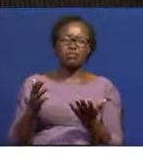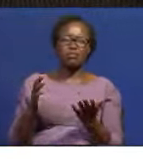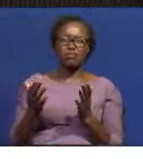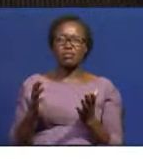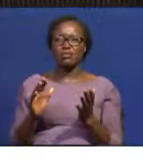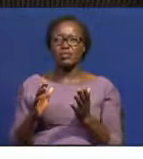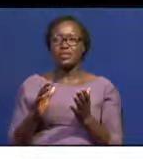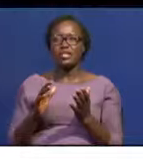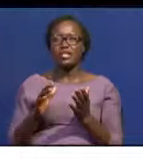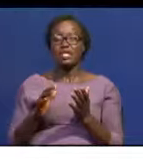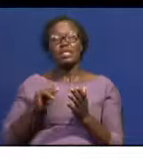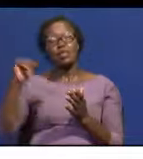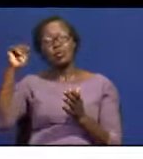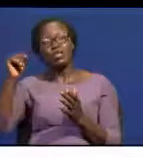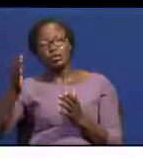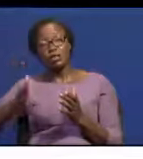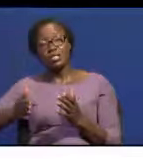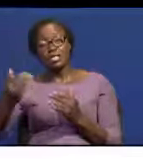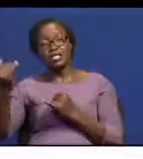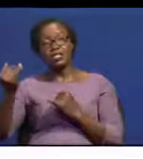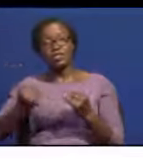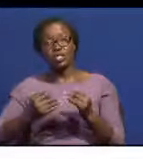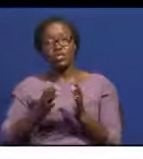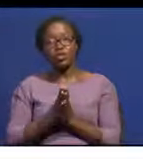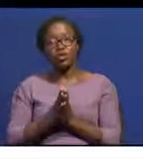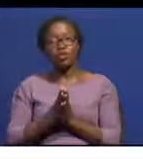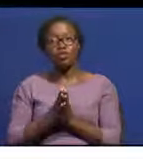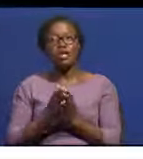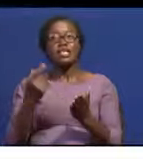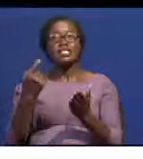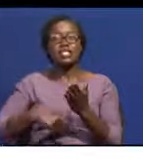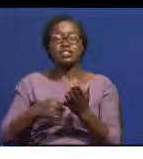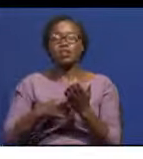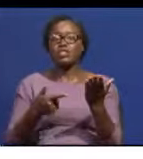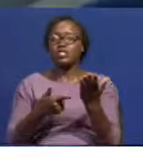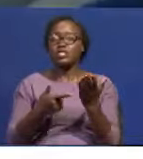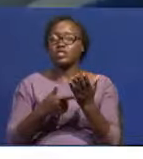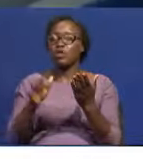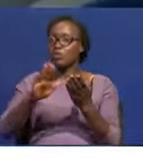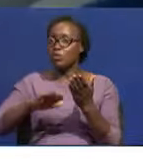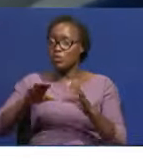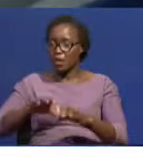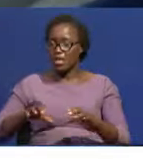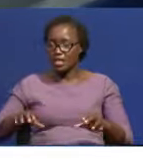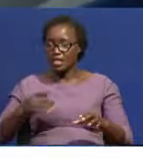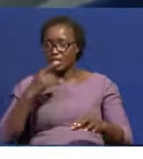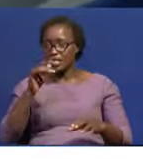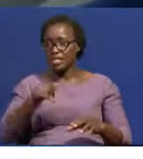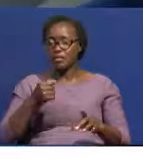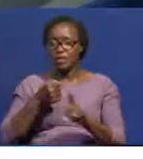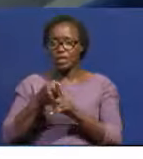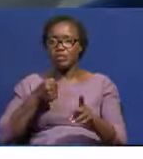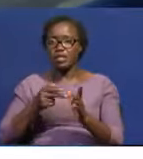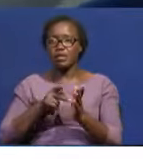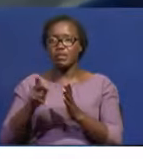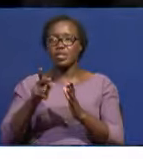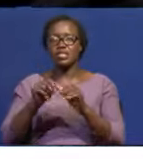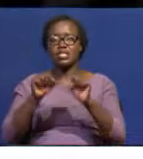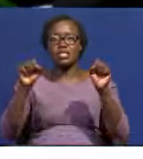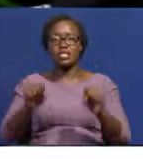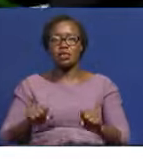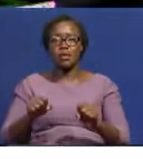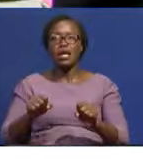the political side. The introduction of withholding tax on the digital marketplace, they argued, will impact the pricing mechanism